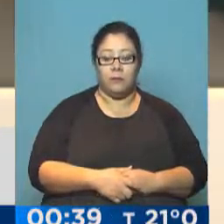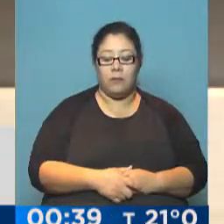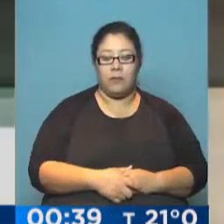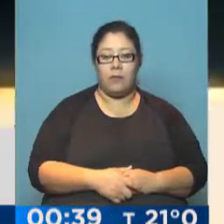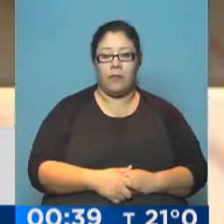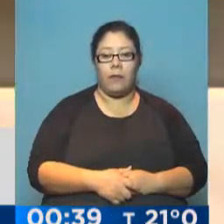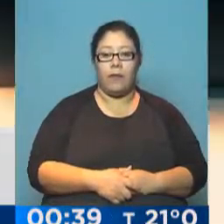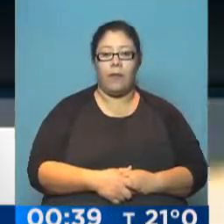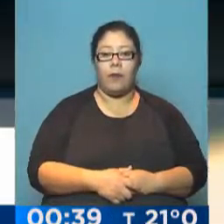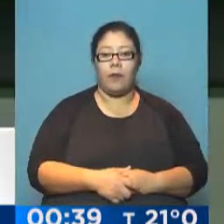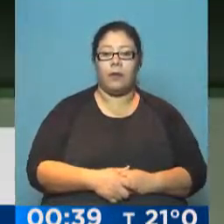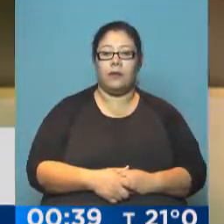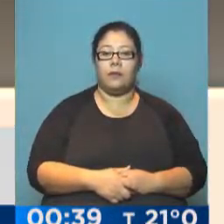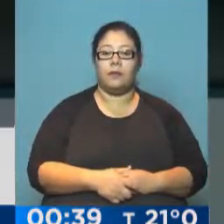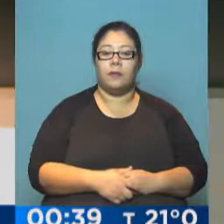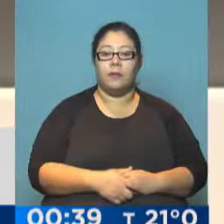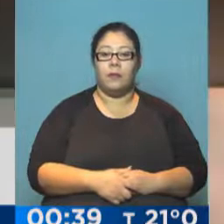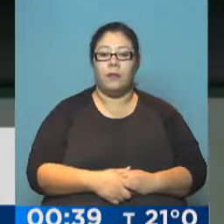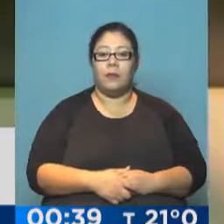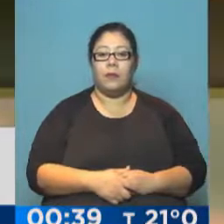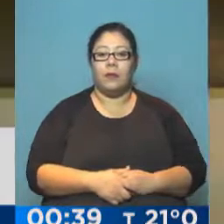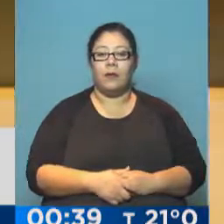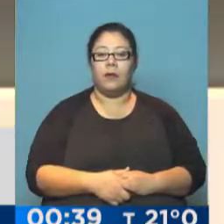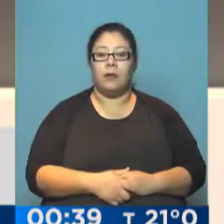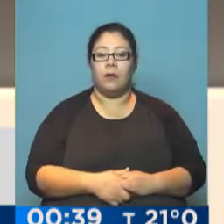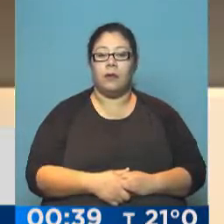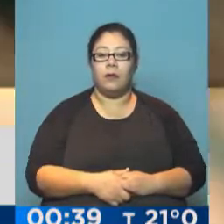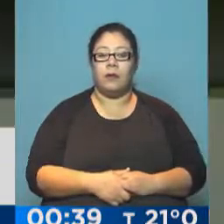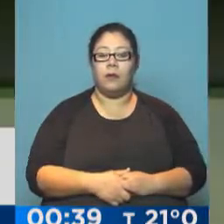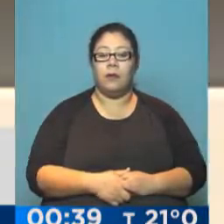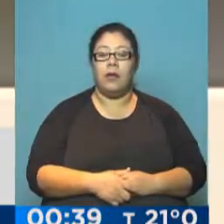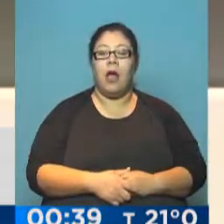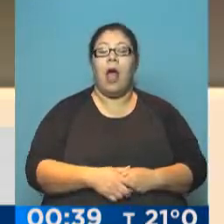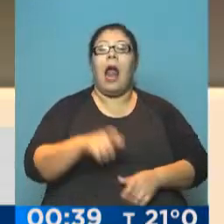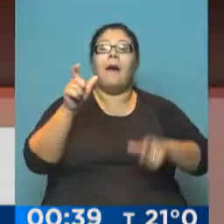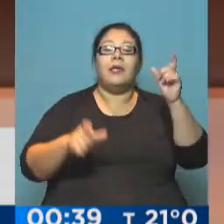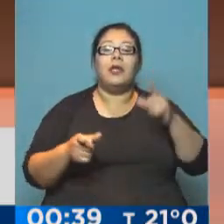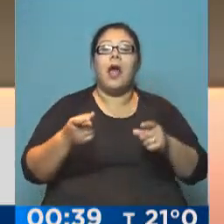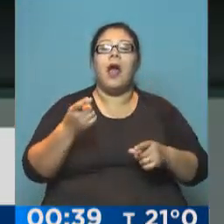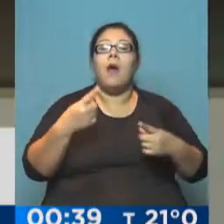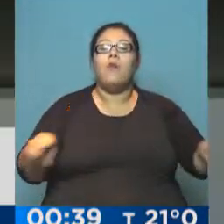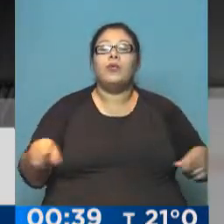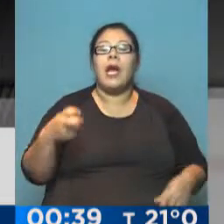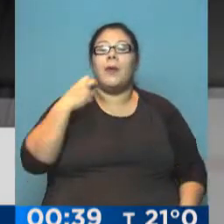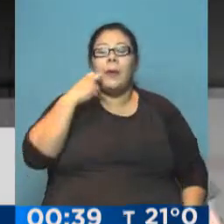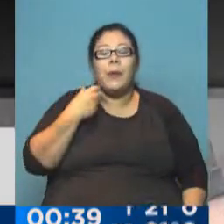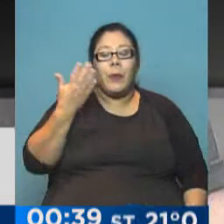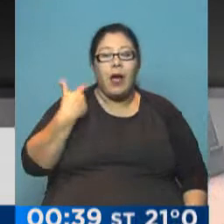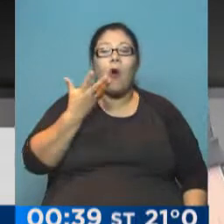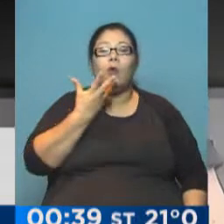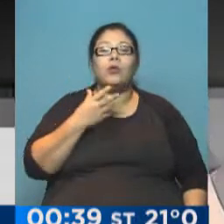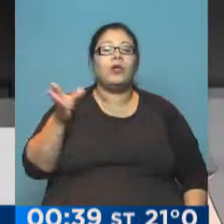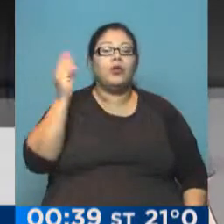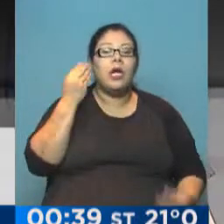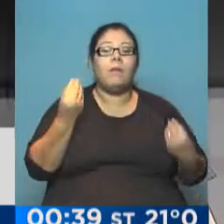And it's for the same reason that the people love to hear old songs. Well, you know, they grew up with them, but now there's a